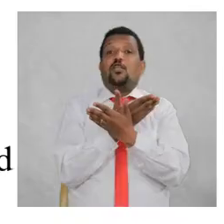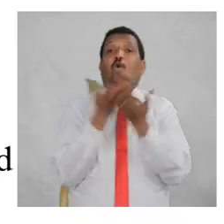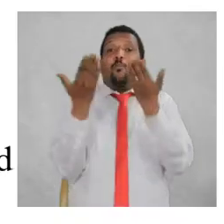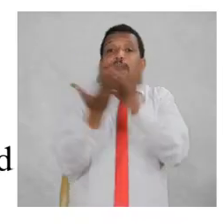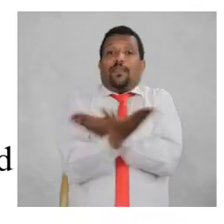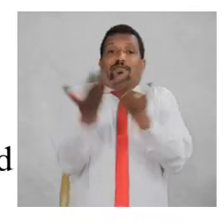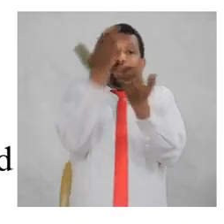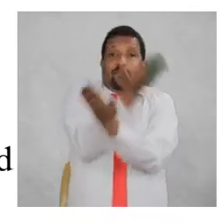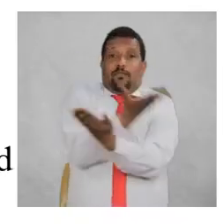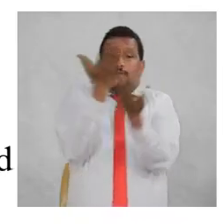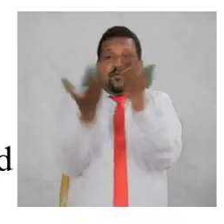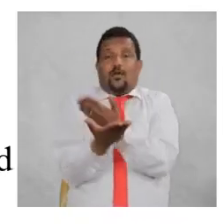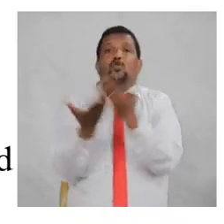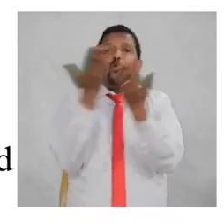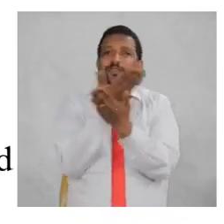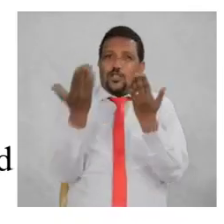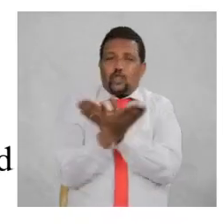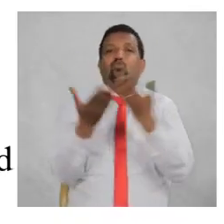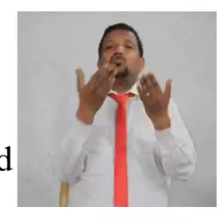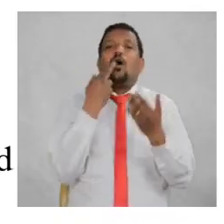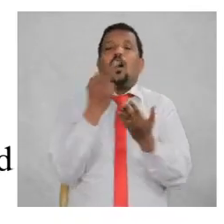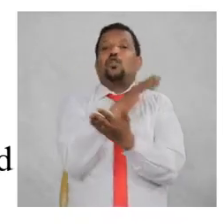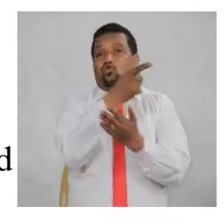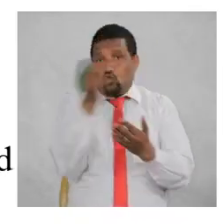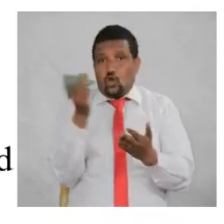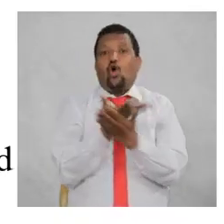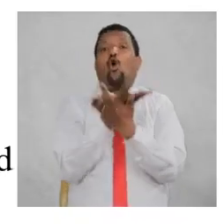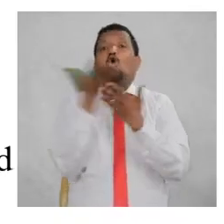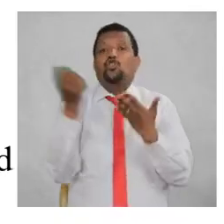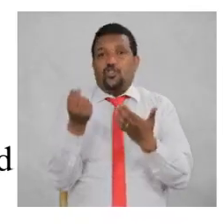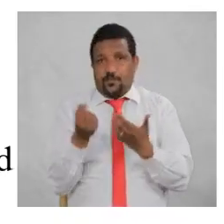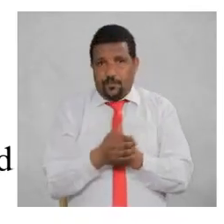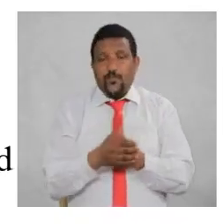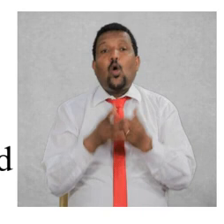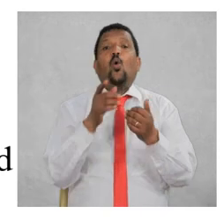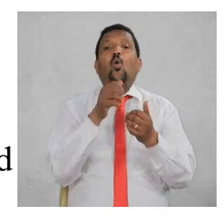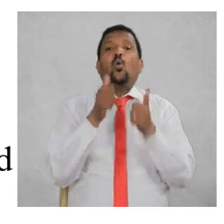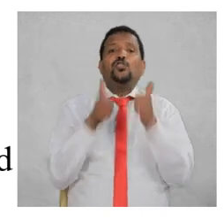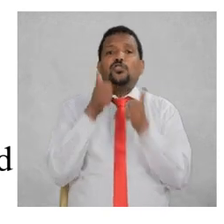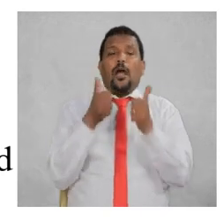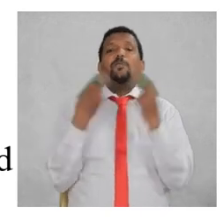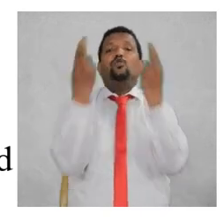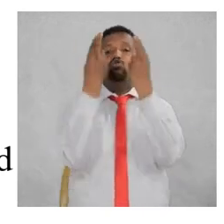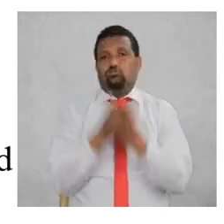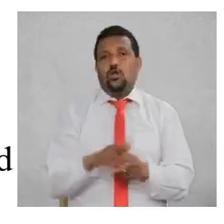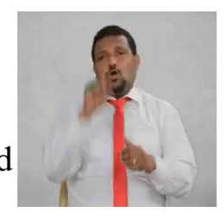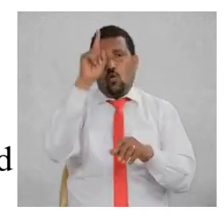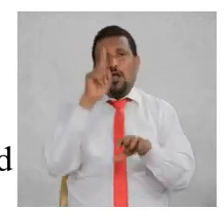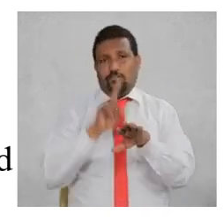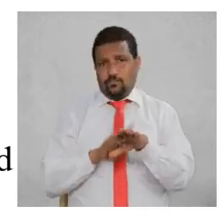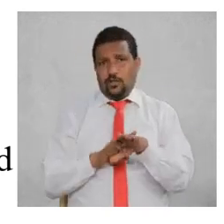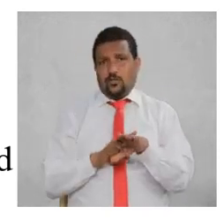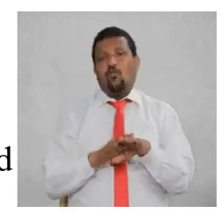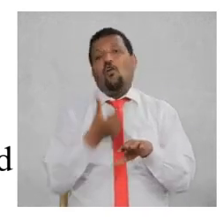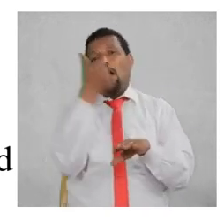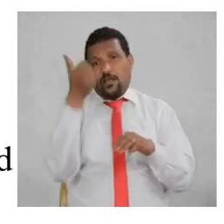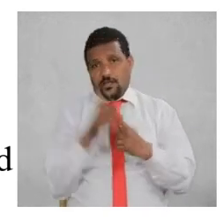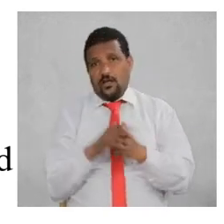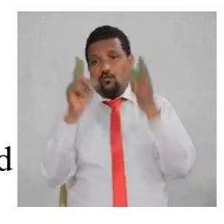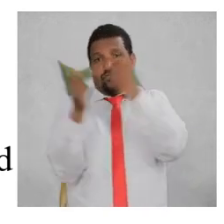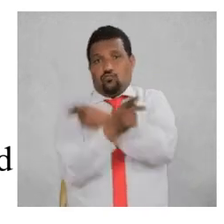complements. Substitutes are those goods which can be used one in place of